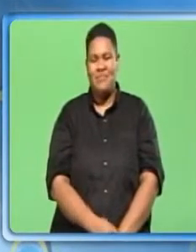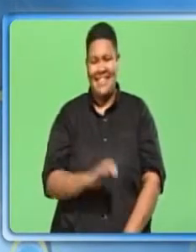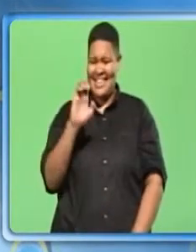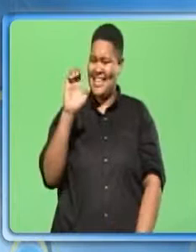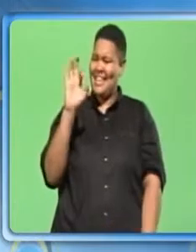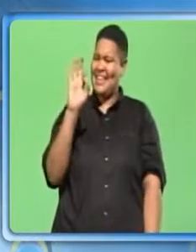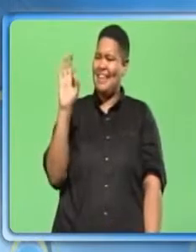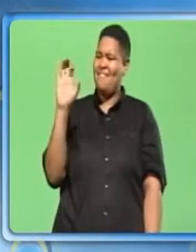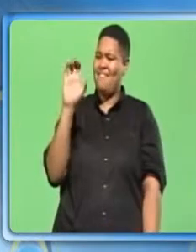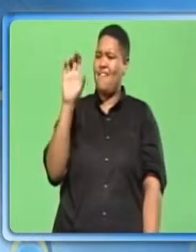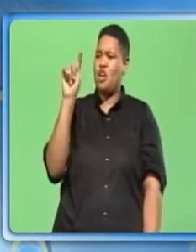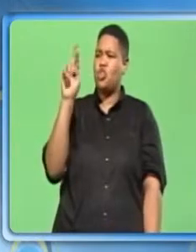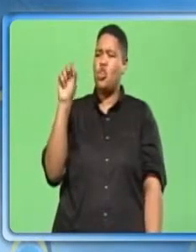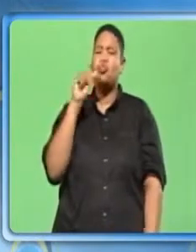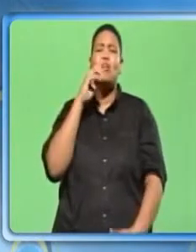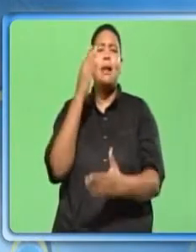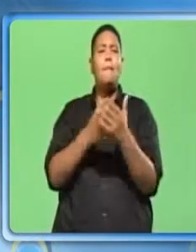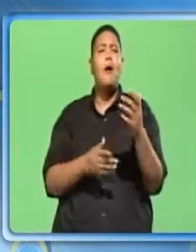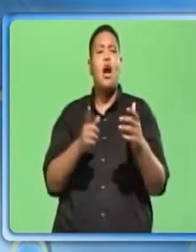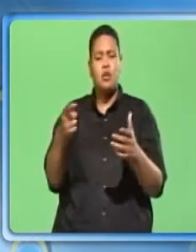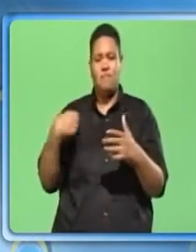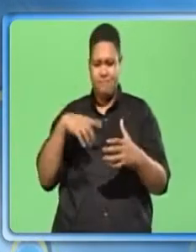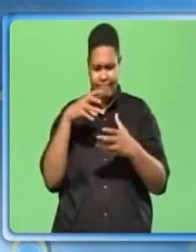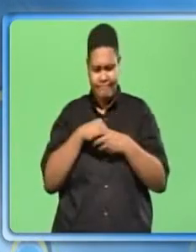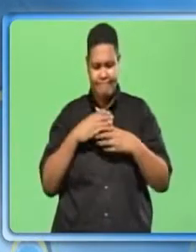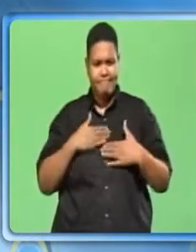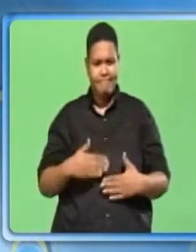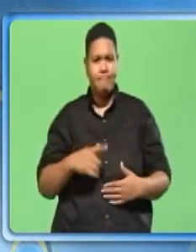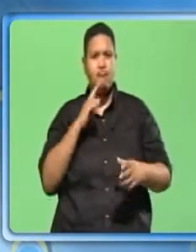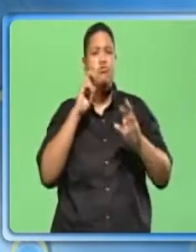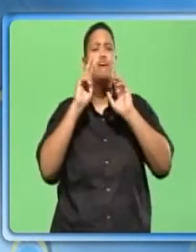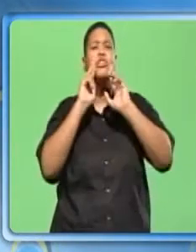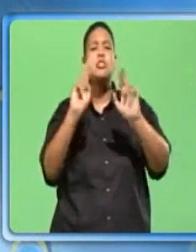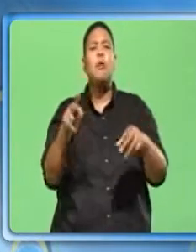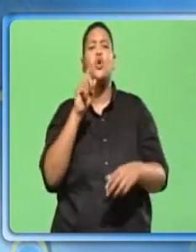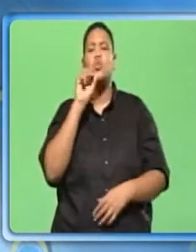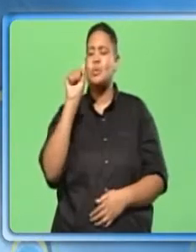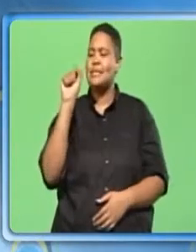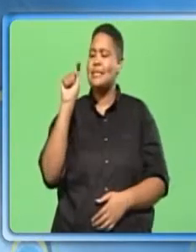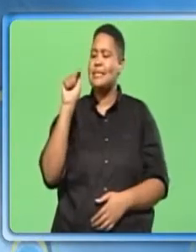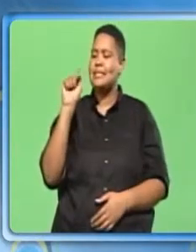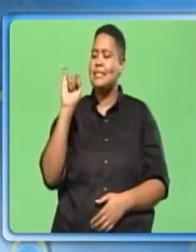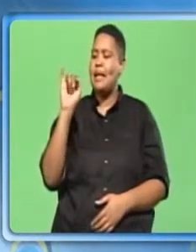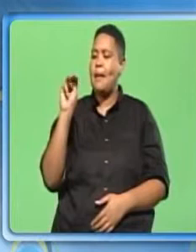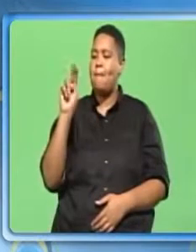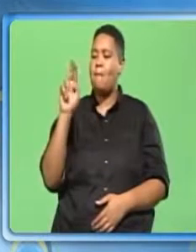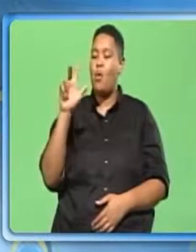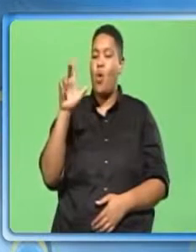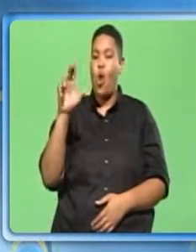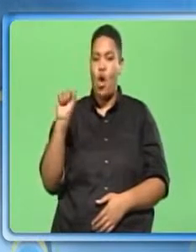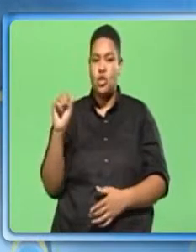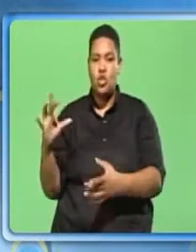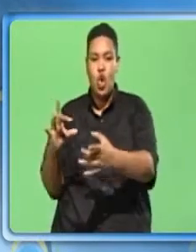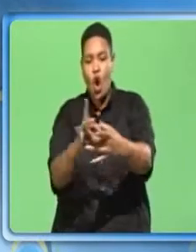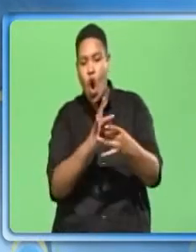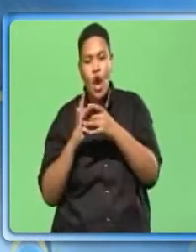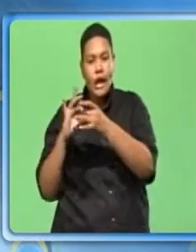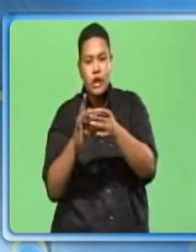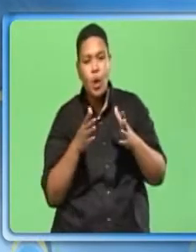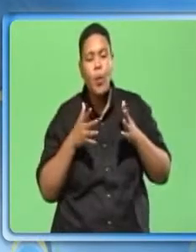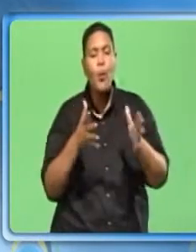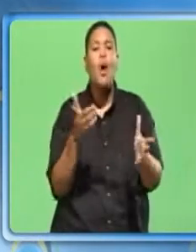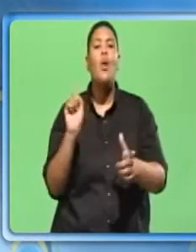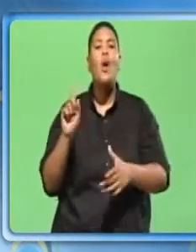Effectors are parts of the organism that respond to a stimulus. Coordination is the way in